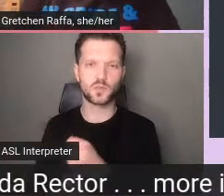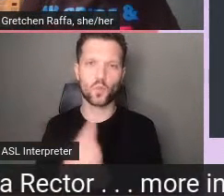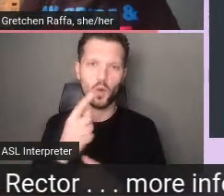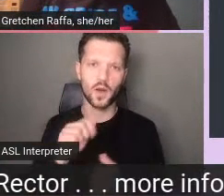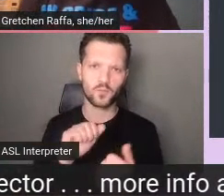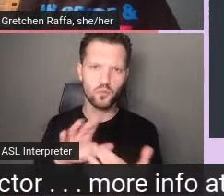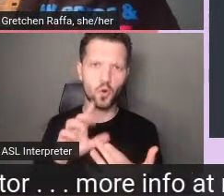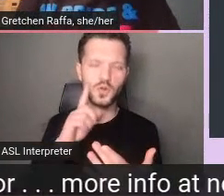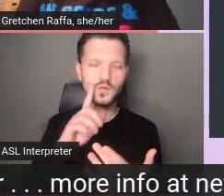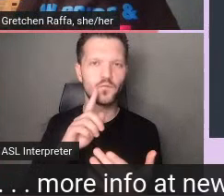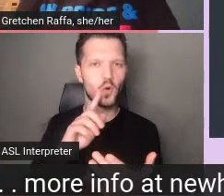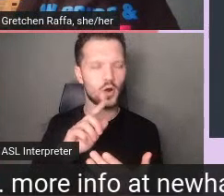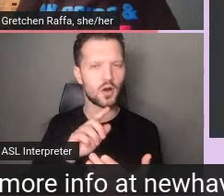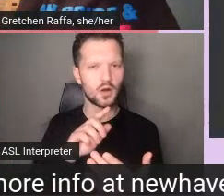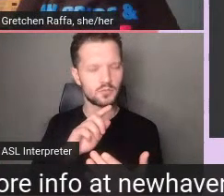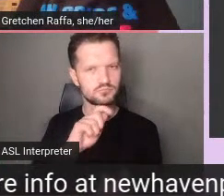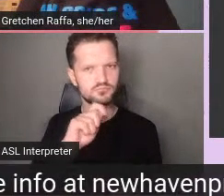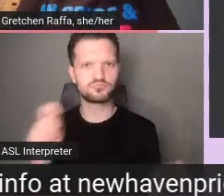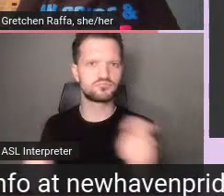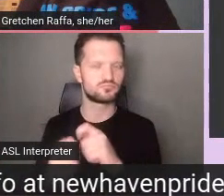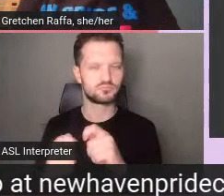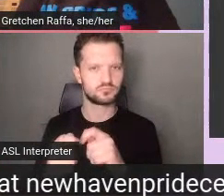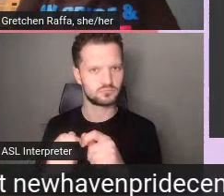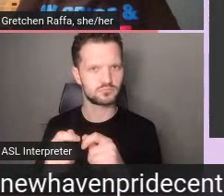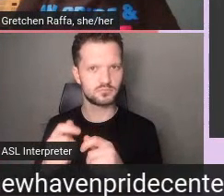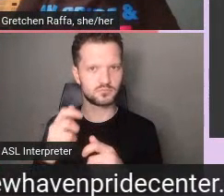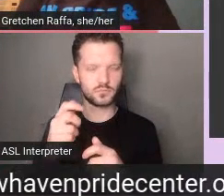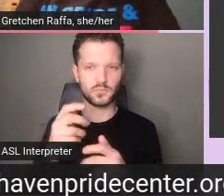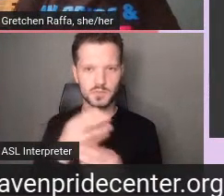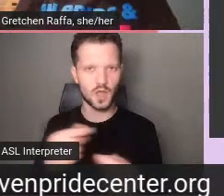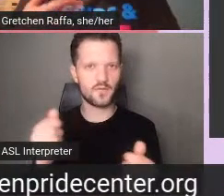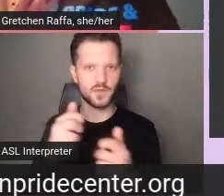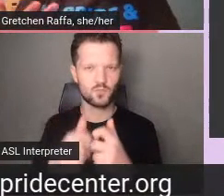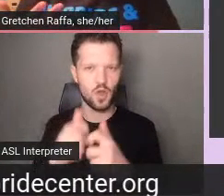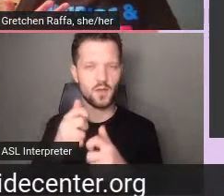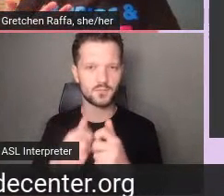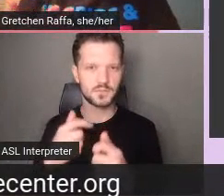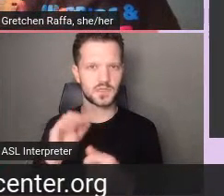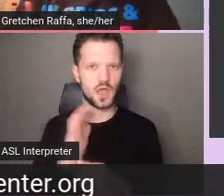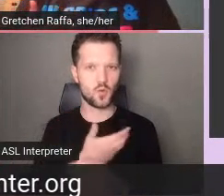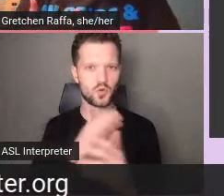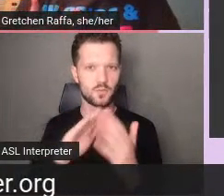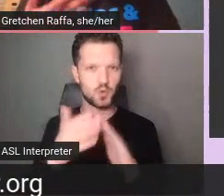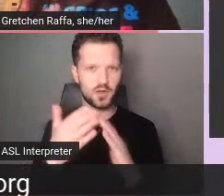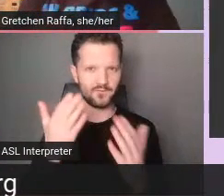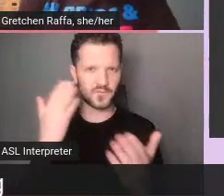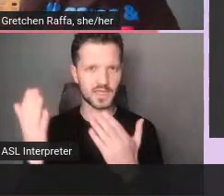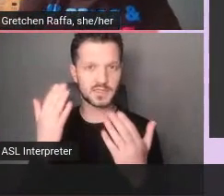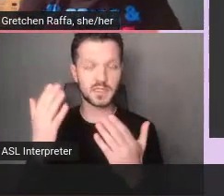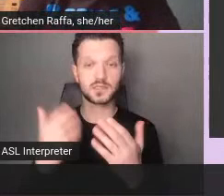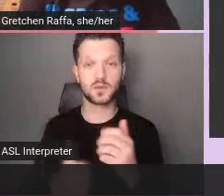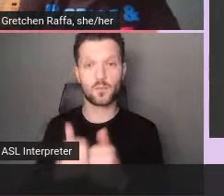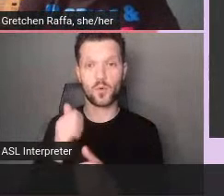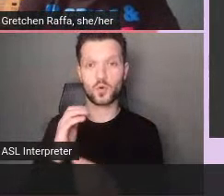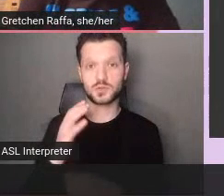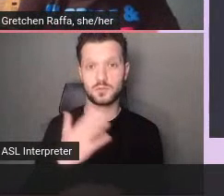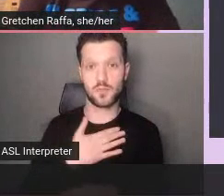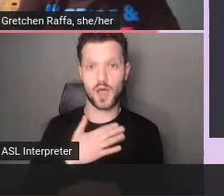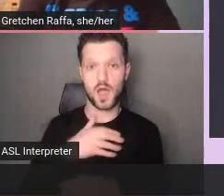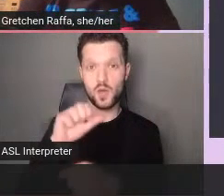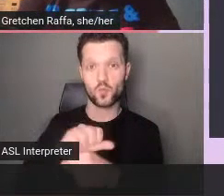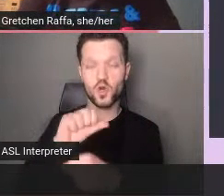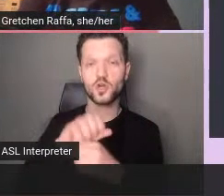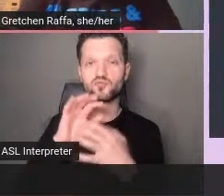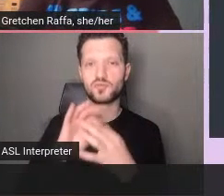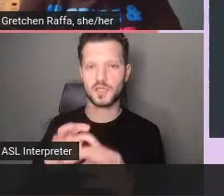community faces. And I will just share with you that most of the work that I do is in the policy world around sexual